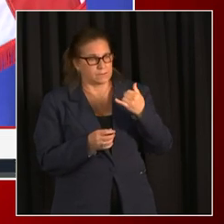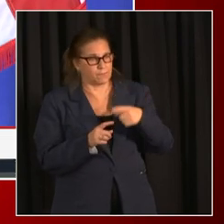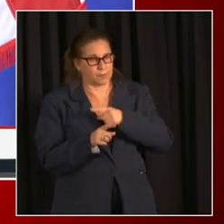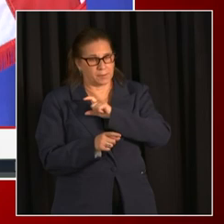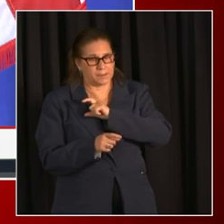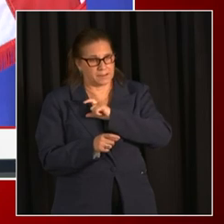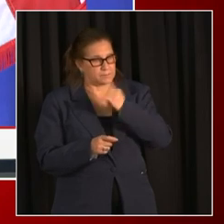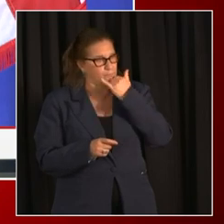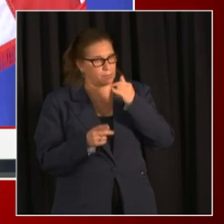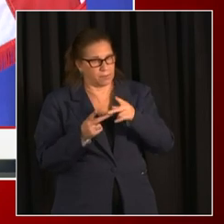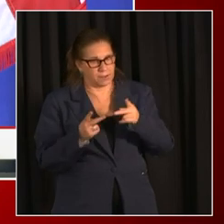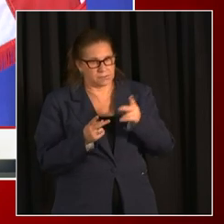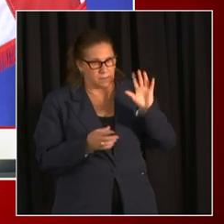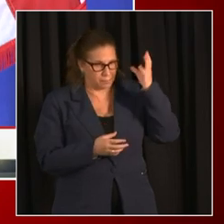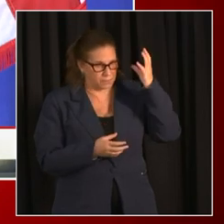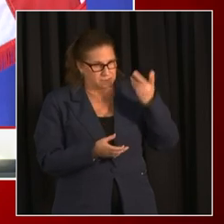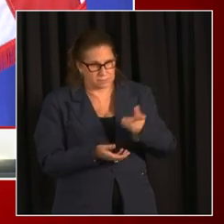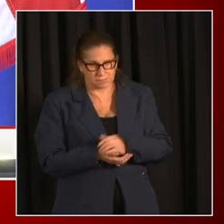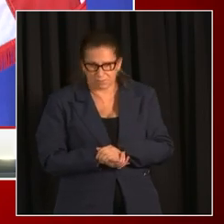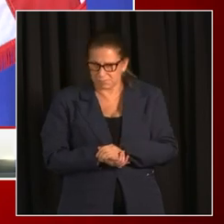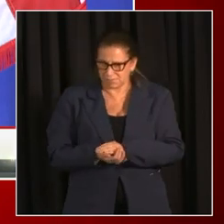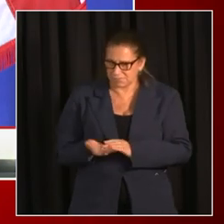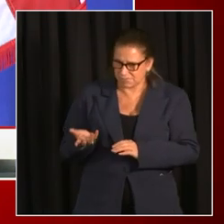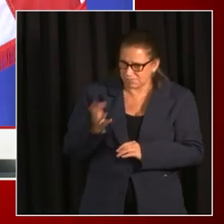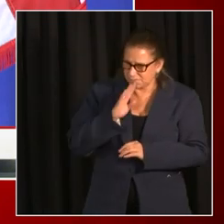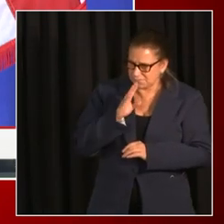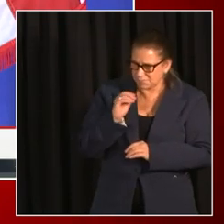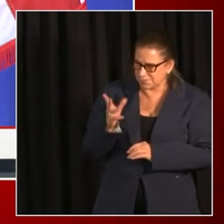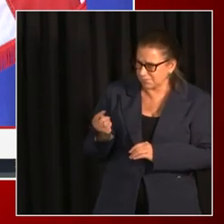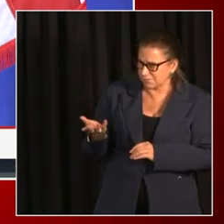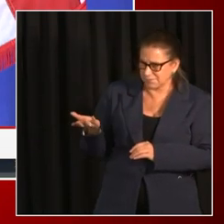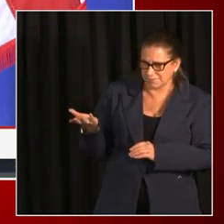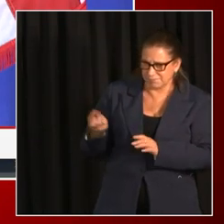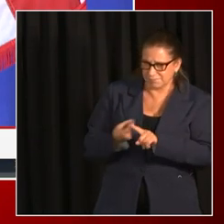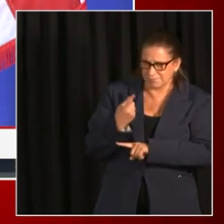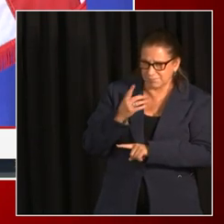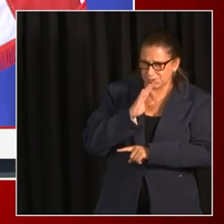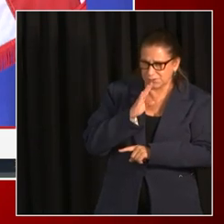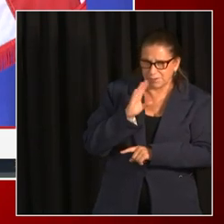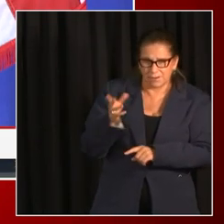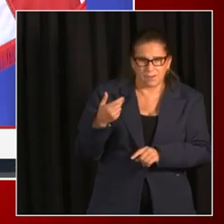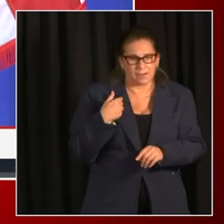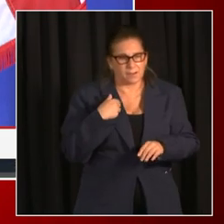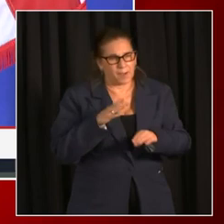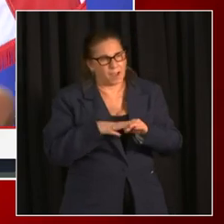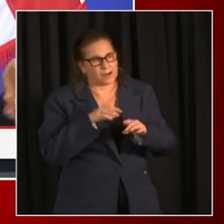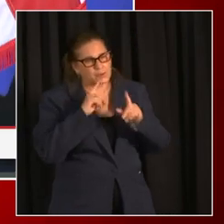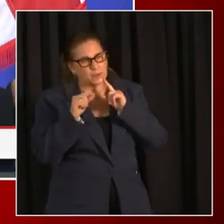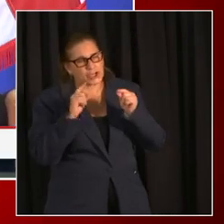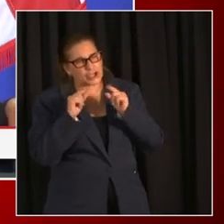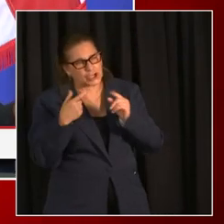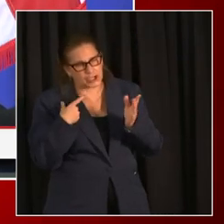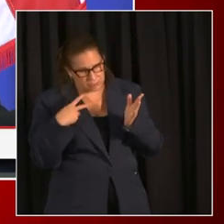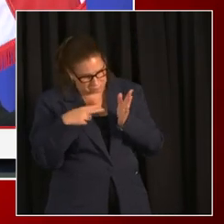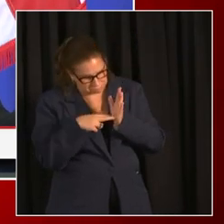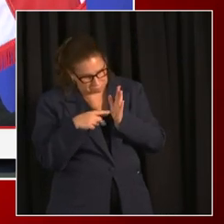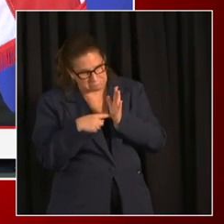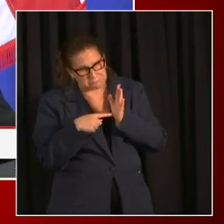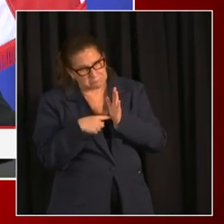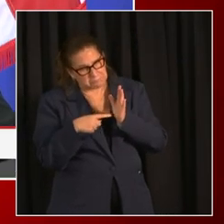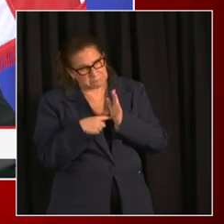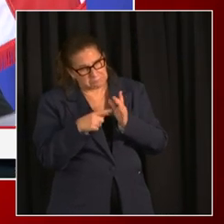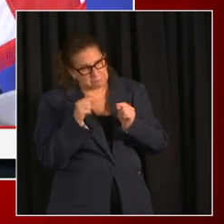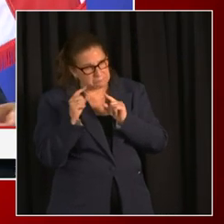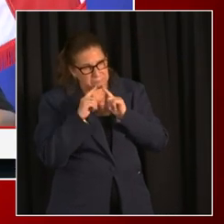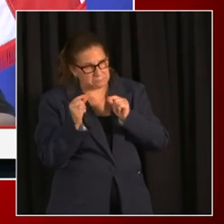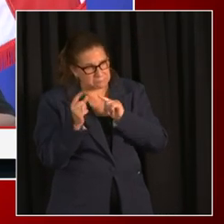and fire. Maybe. You said the source of that was what? I said that it's been a fire on Twitter. I tried to. Oh, okay. But there's been a lot of